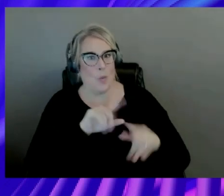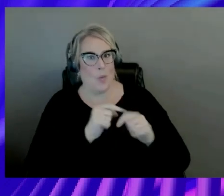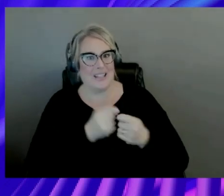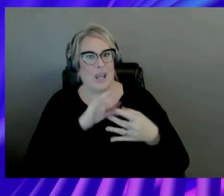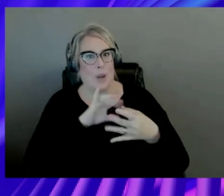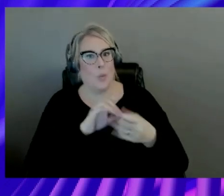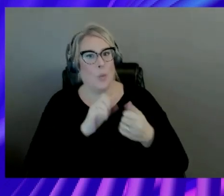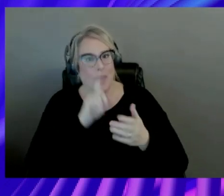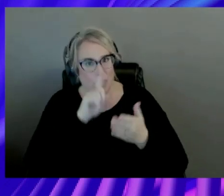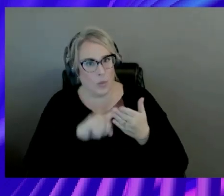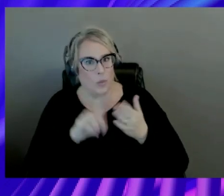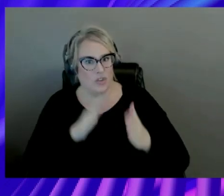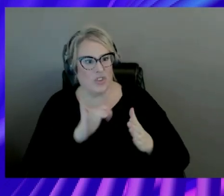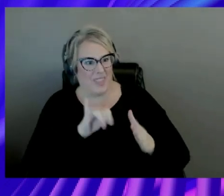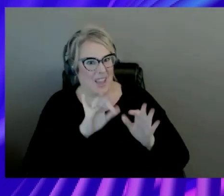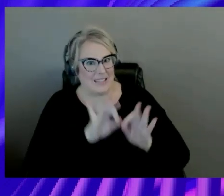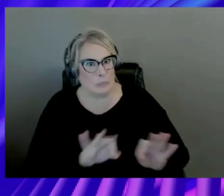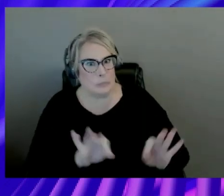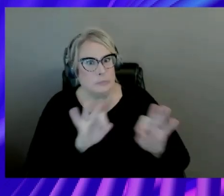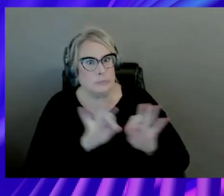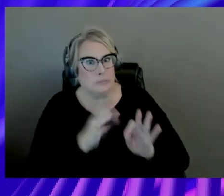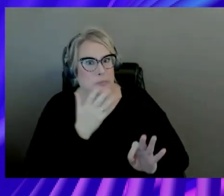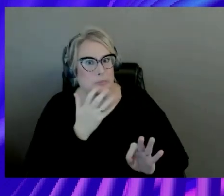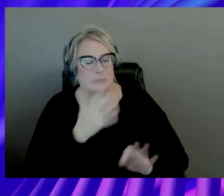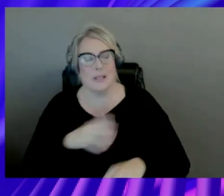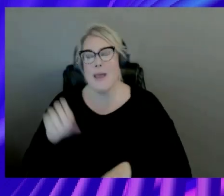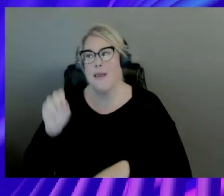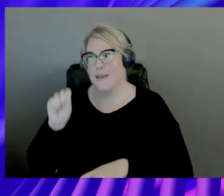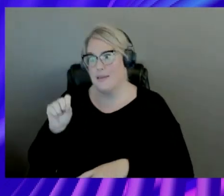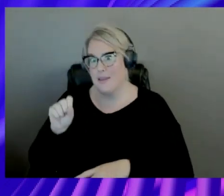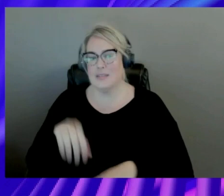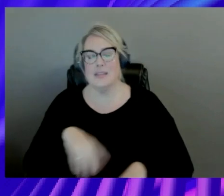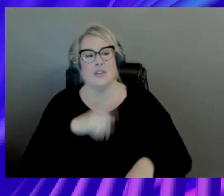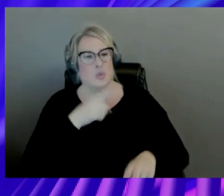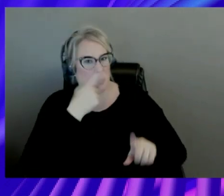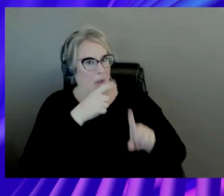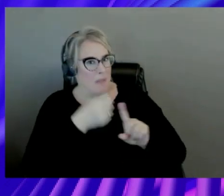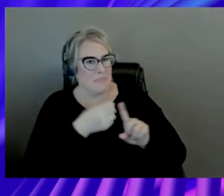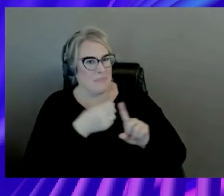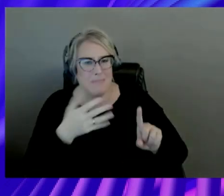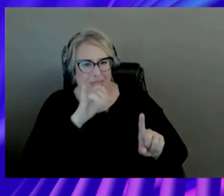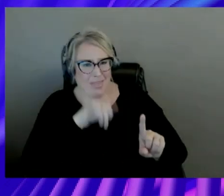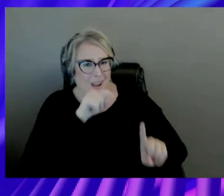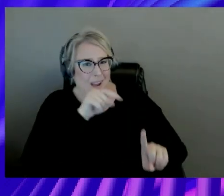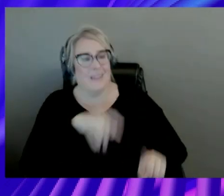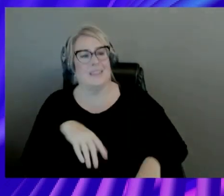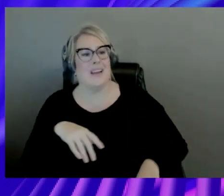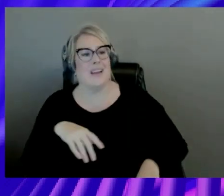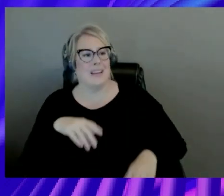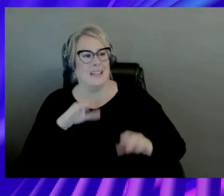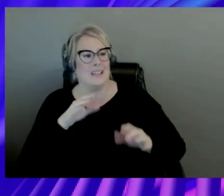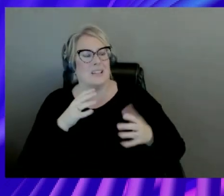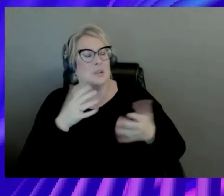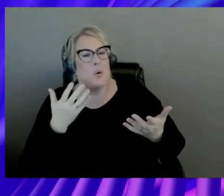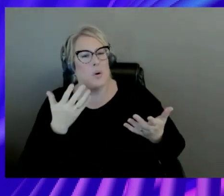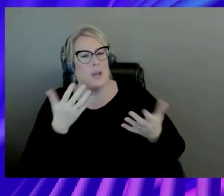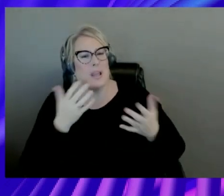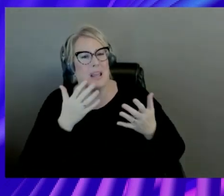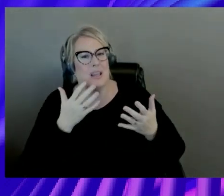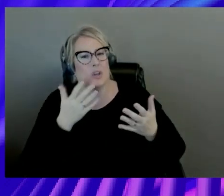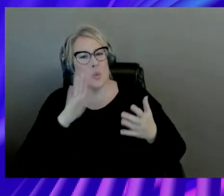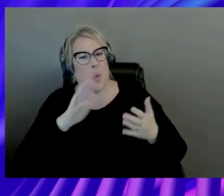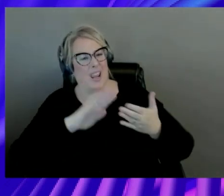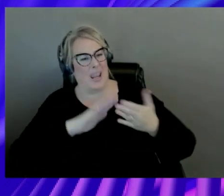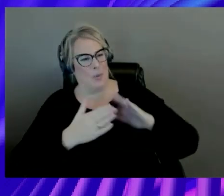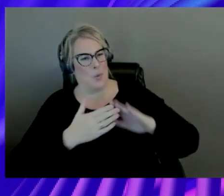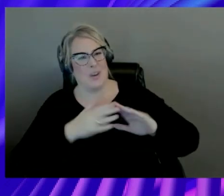researchers. Yep, very much so. Yeah, so talk about that a little bit. How important is it? What's the, give us a sense of the community, because I